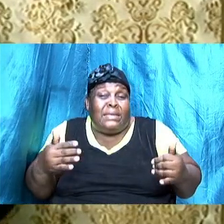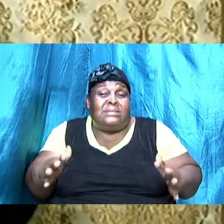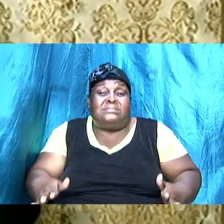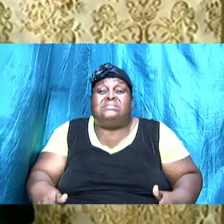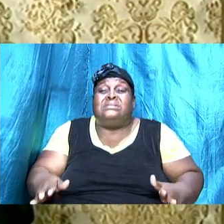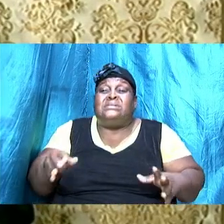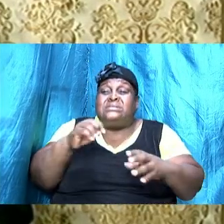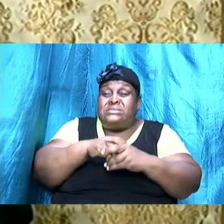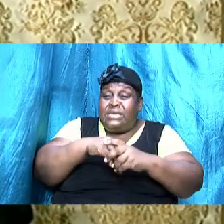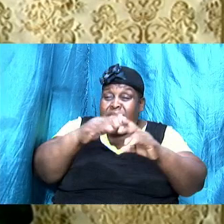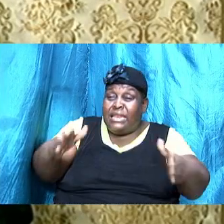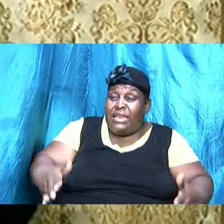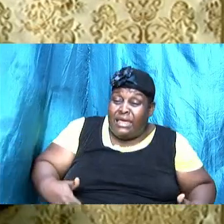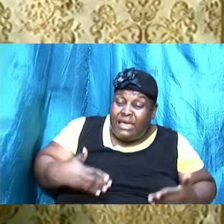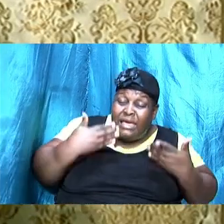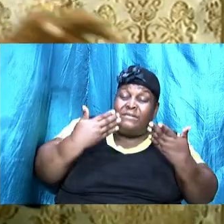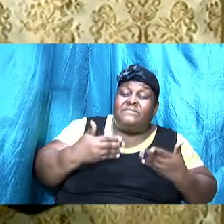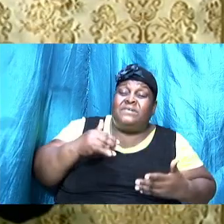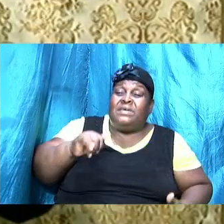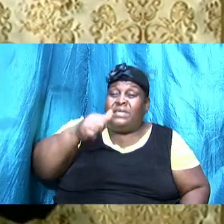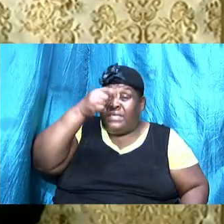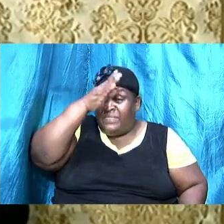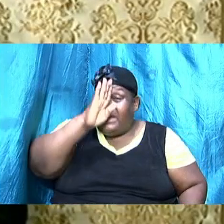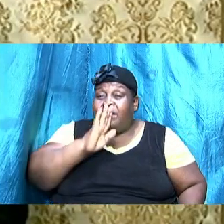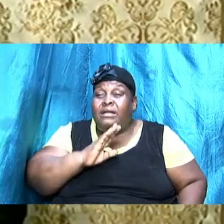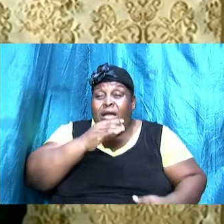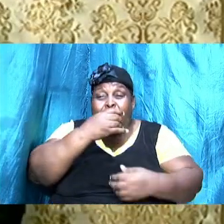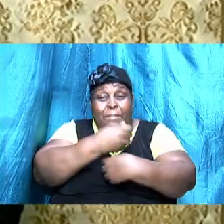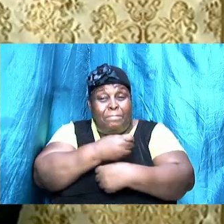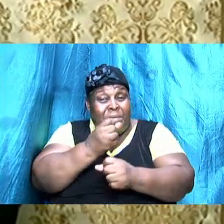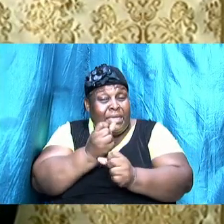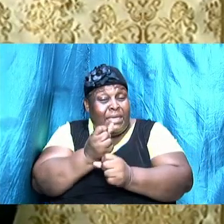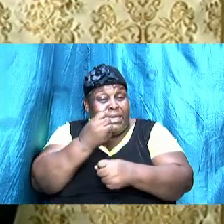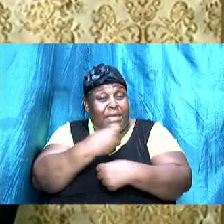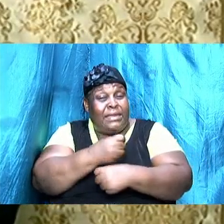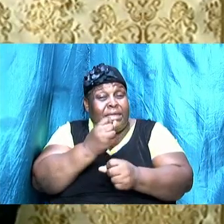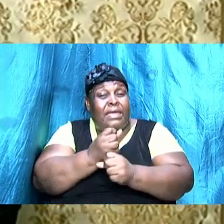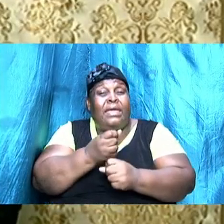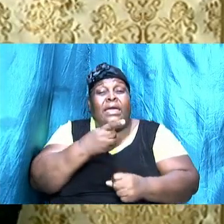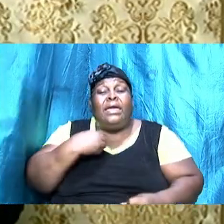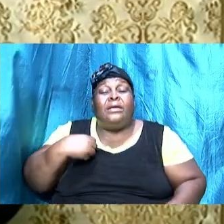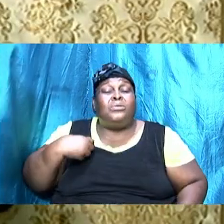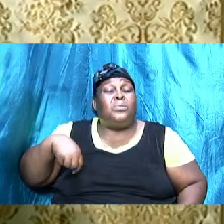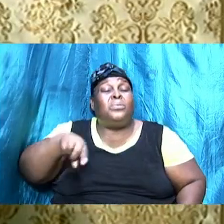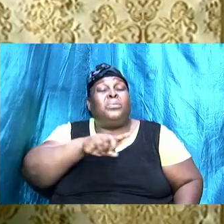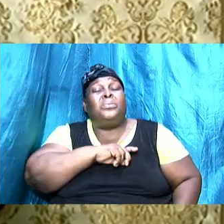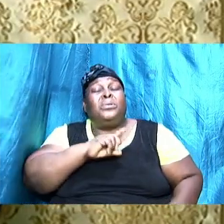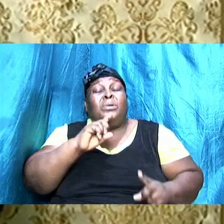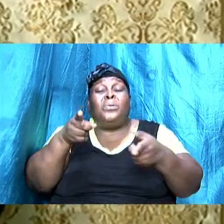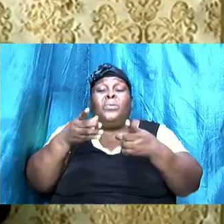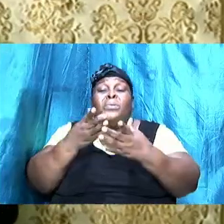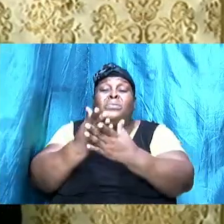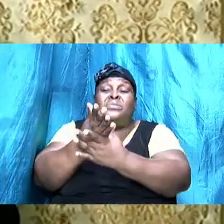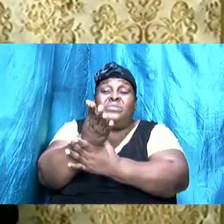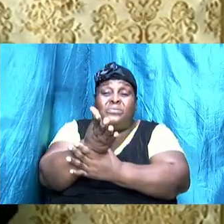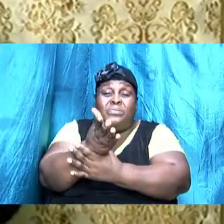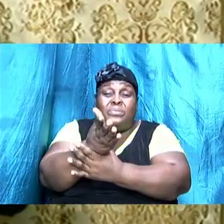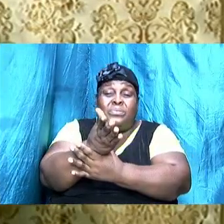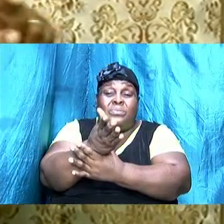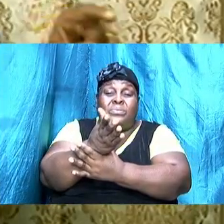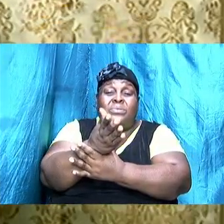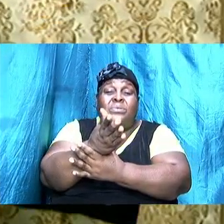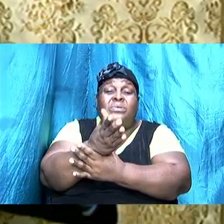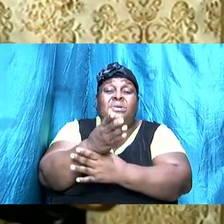life that God has set up, and we are going through in